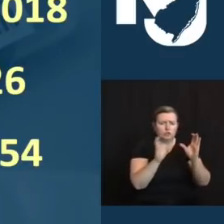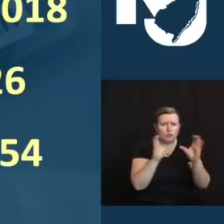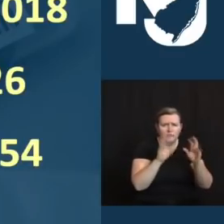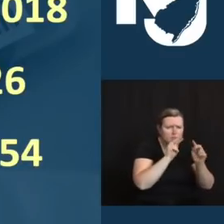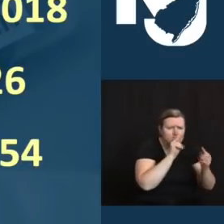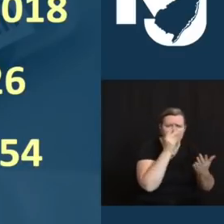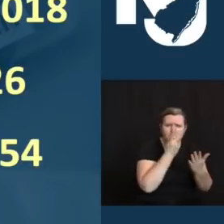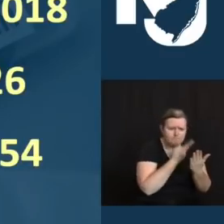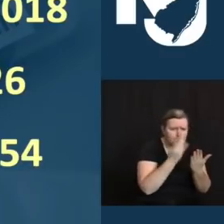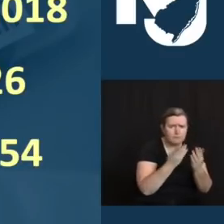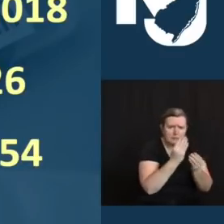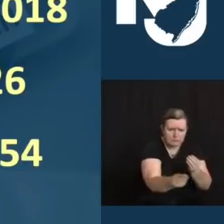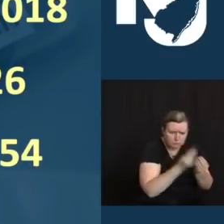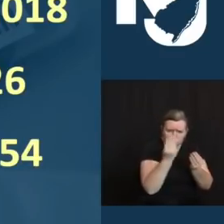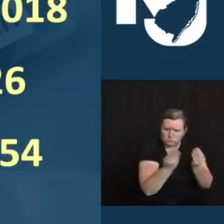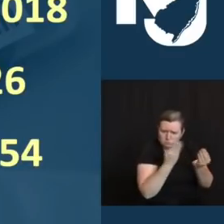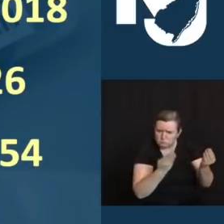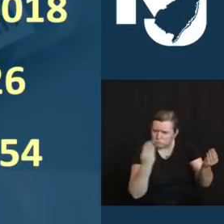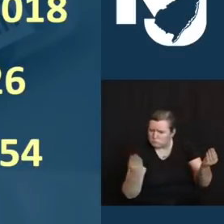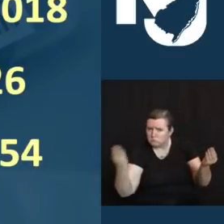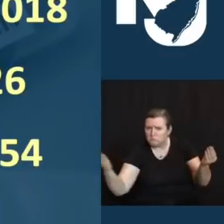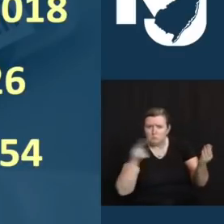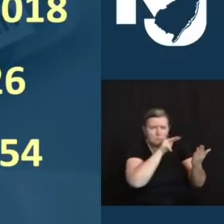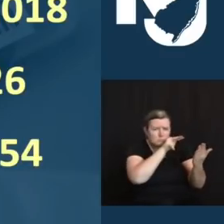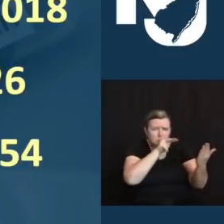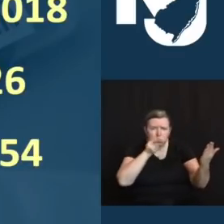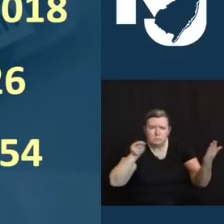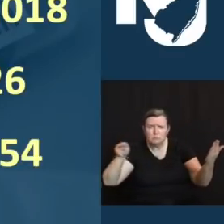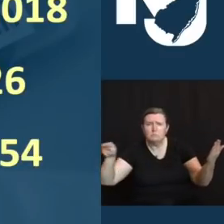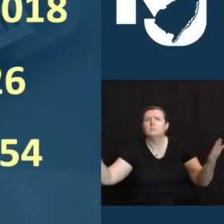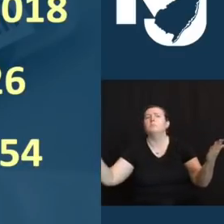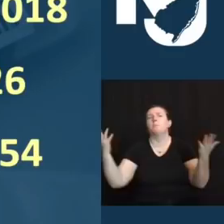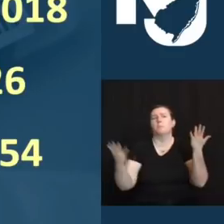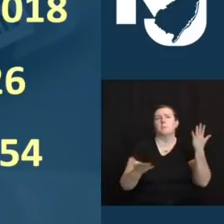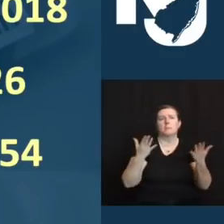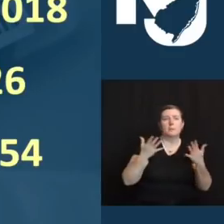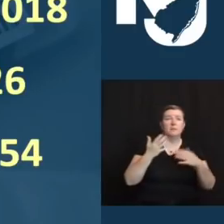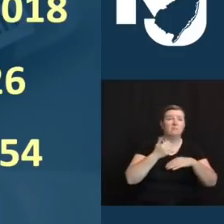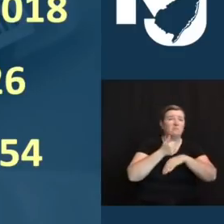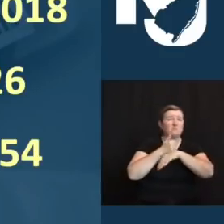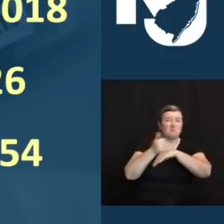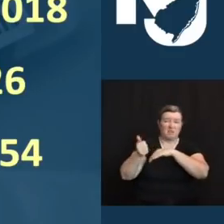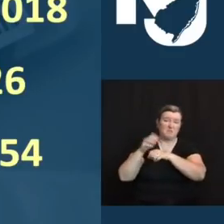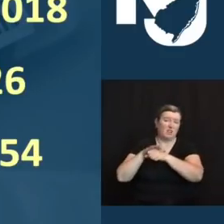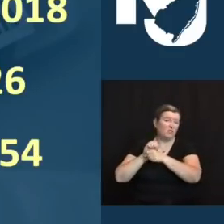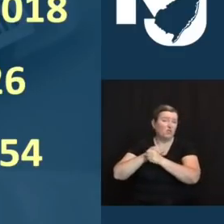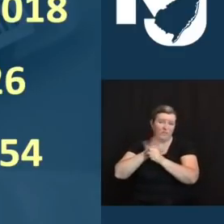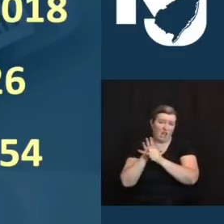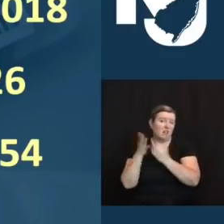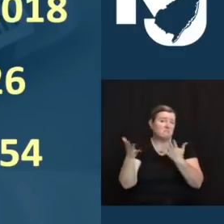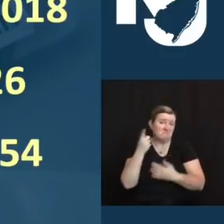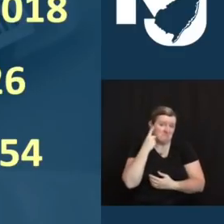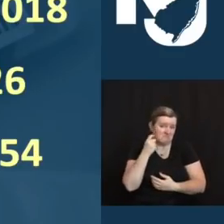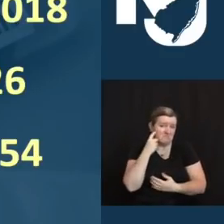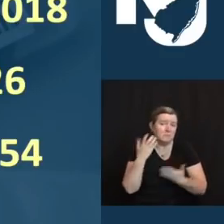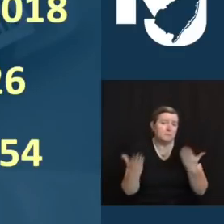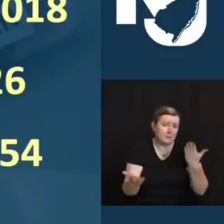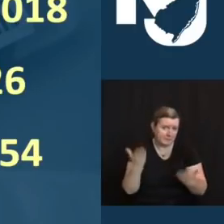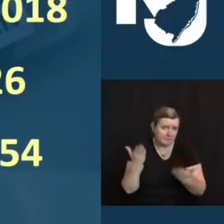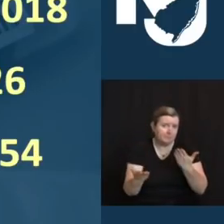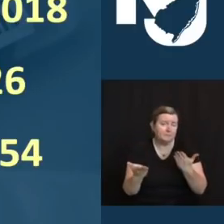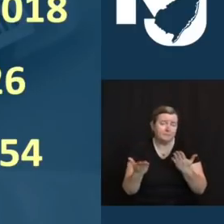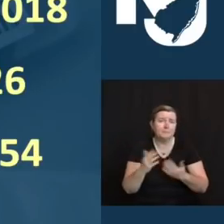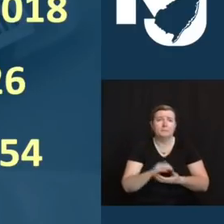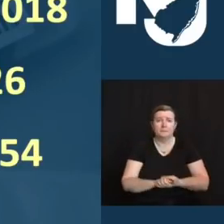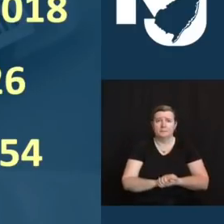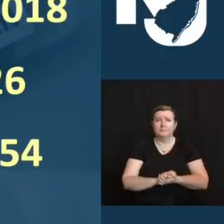whose passing could, with great reliability, be attributed to COVID-19. We know that there are those upon whom